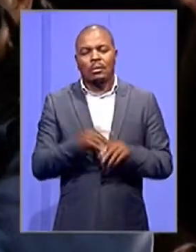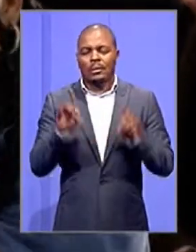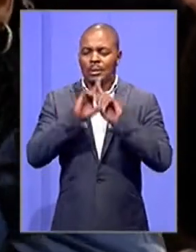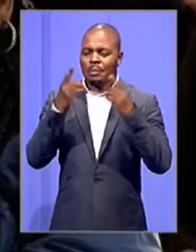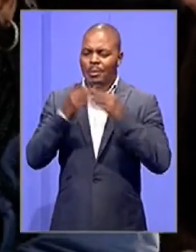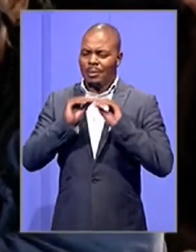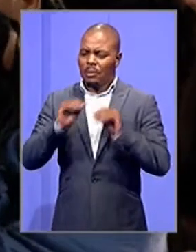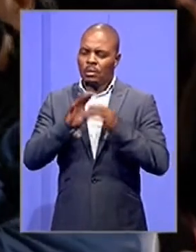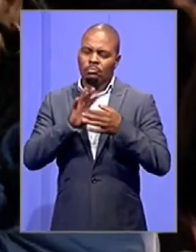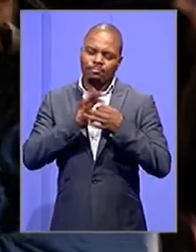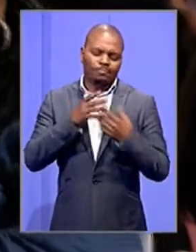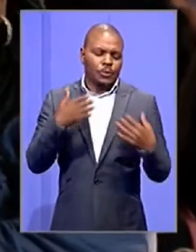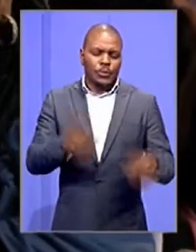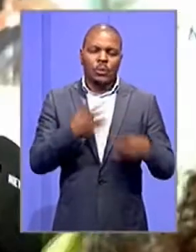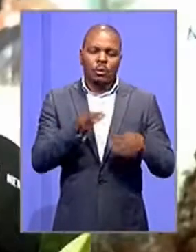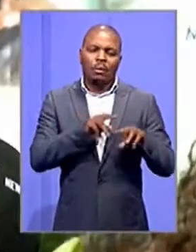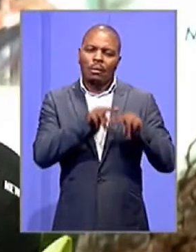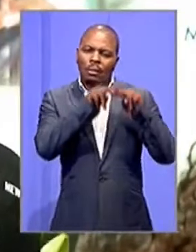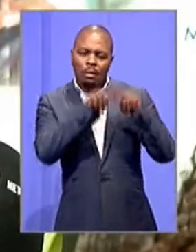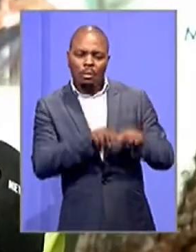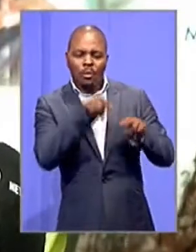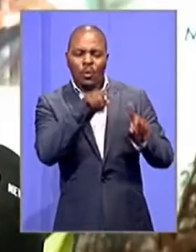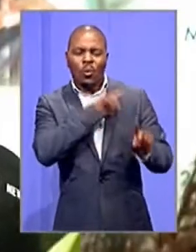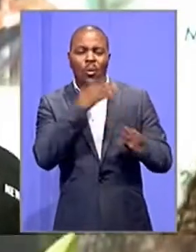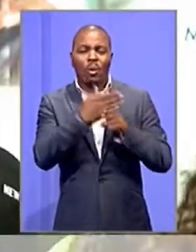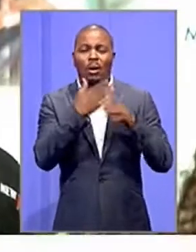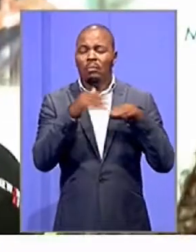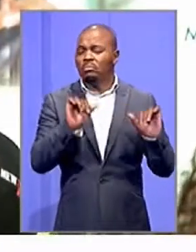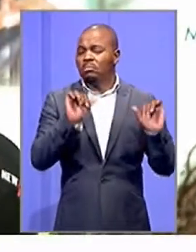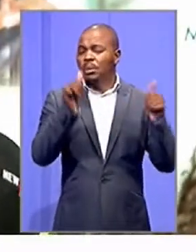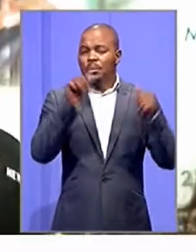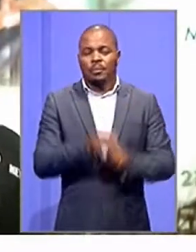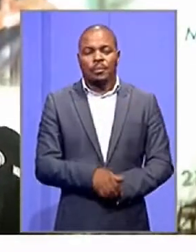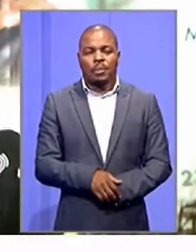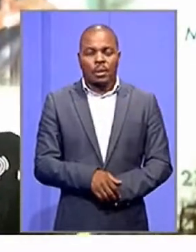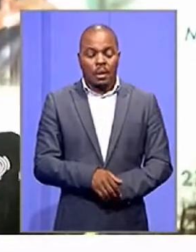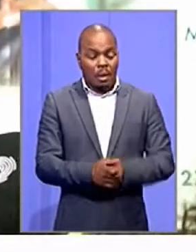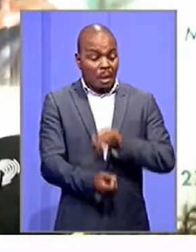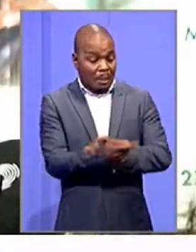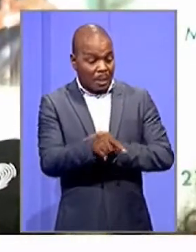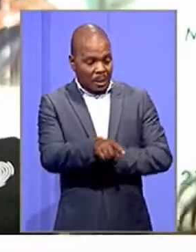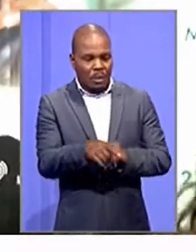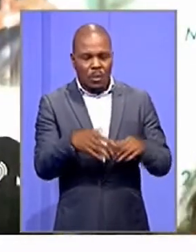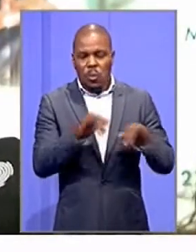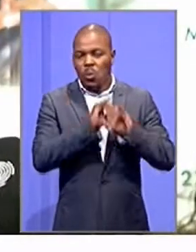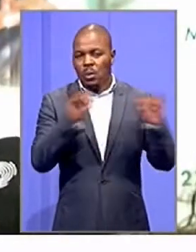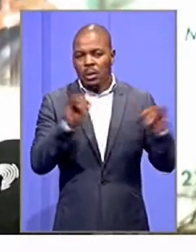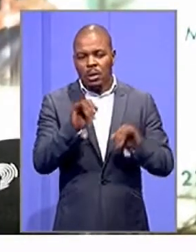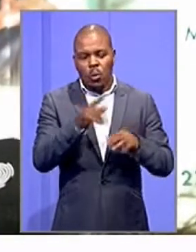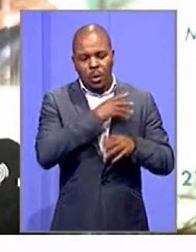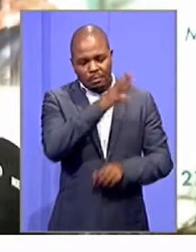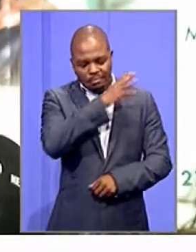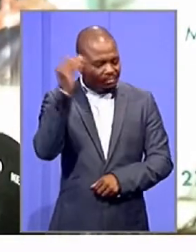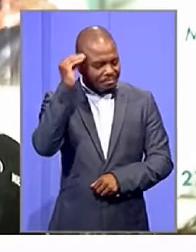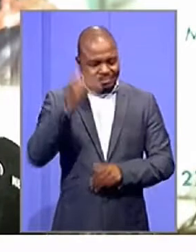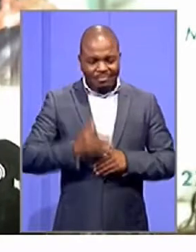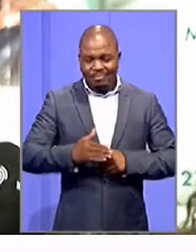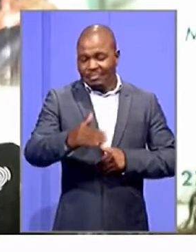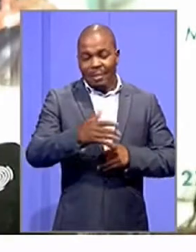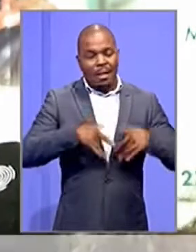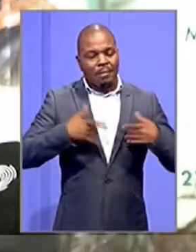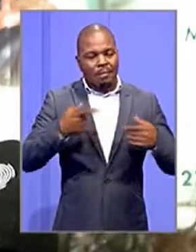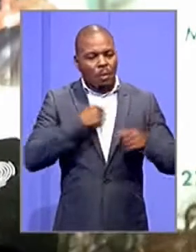ya neng a e dira ka matsetseleko. What happened is tragic and it's going to stay on our minds, I think, for the rest of our lives because we've never seen